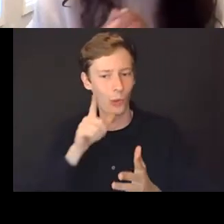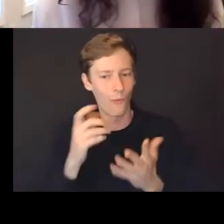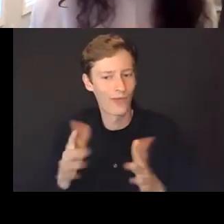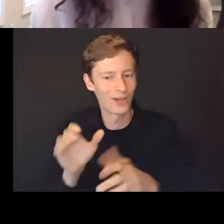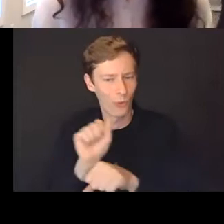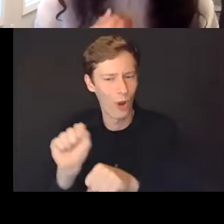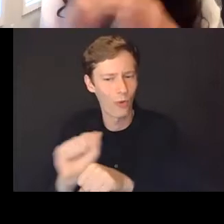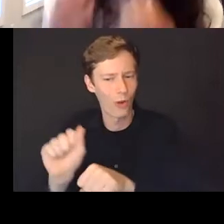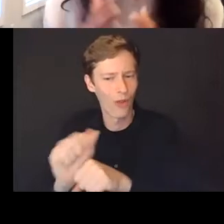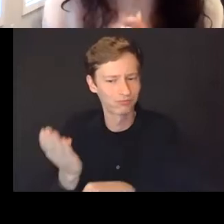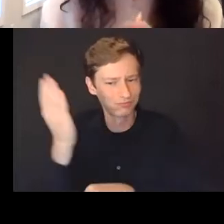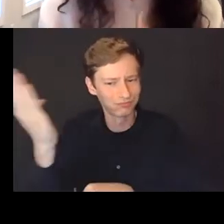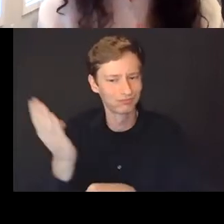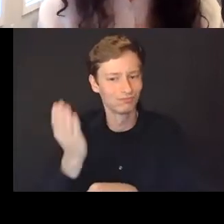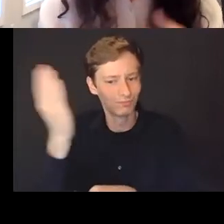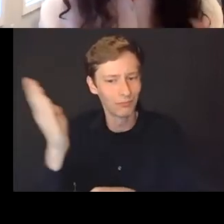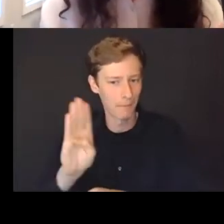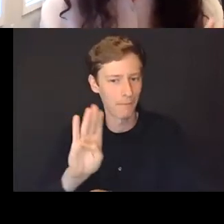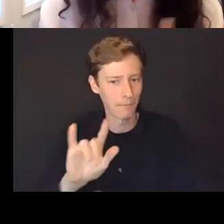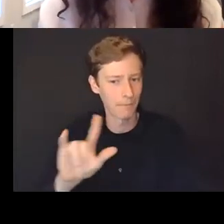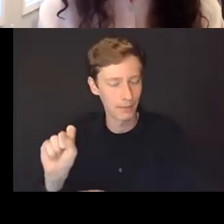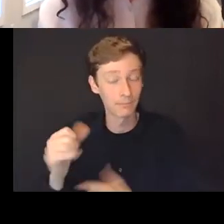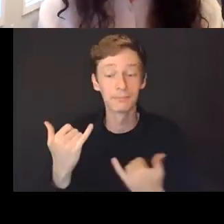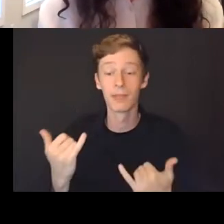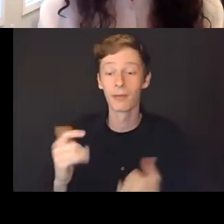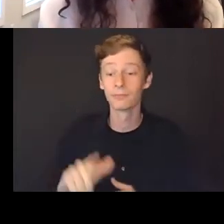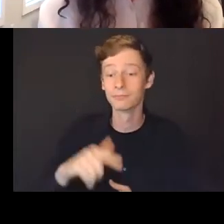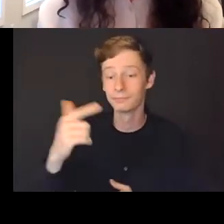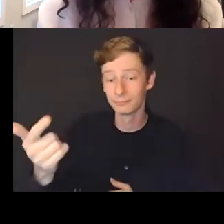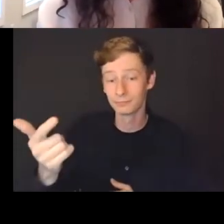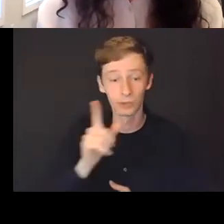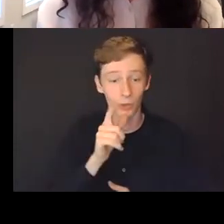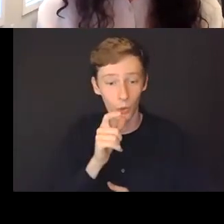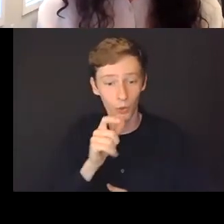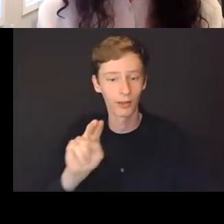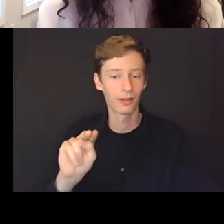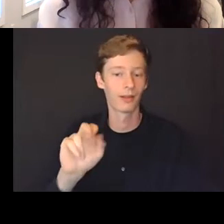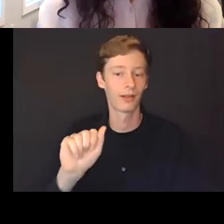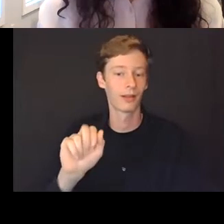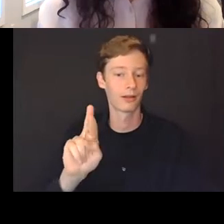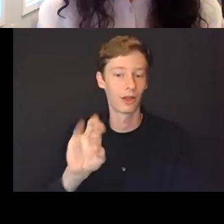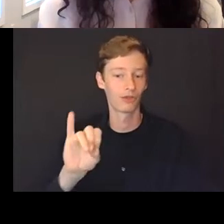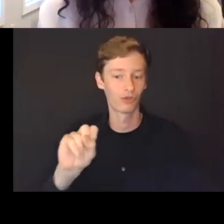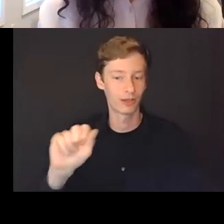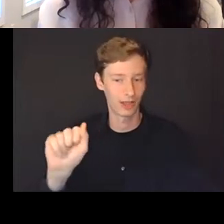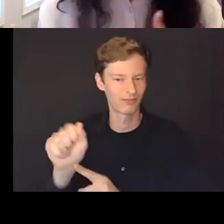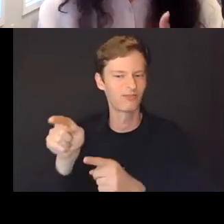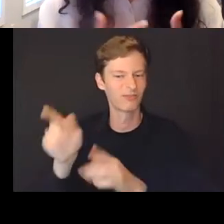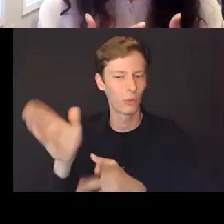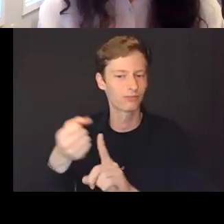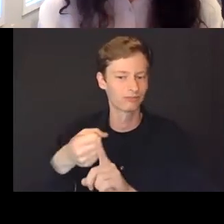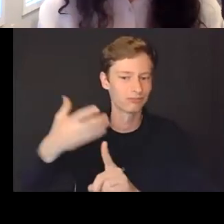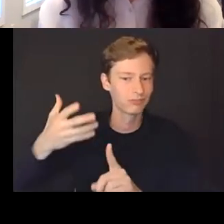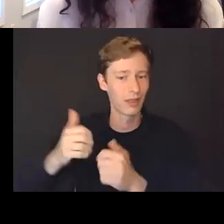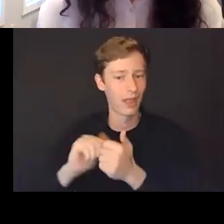already. But thank you so much for sharing that. I'm going to turn it now over to Narissa with Equality Virginia to unpack for us how a